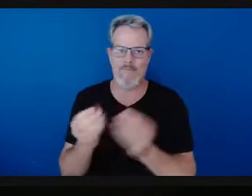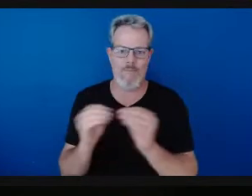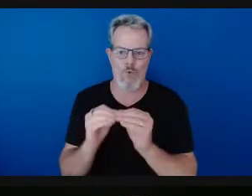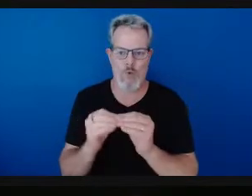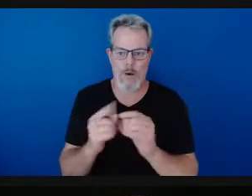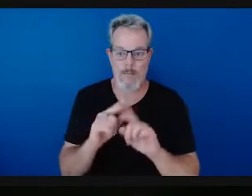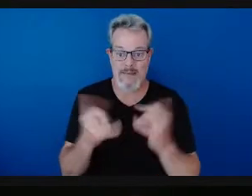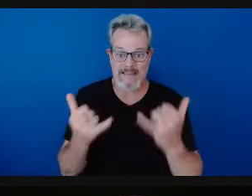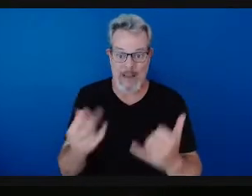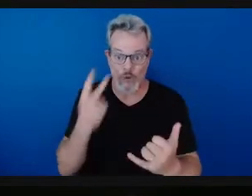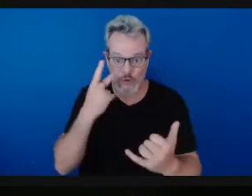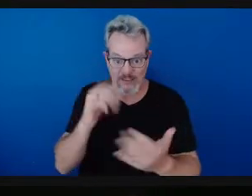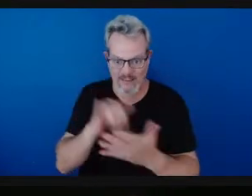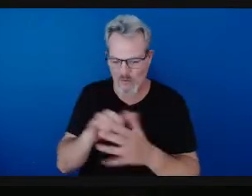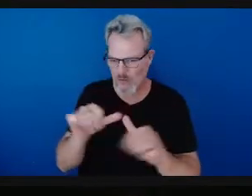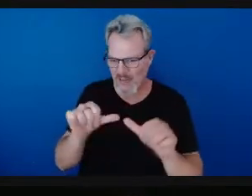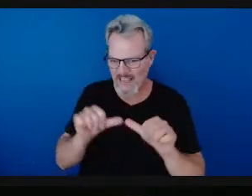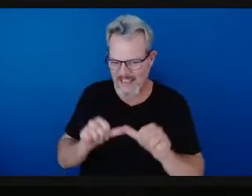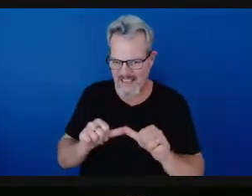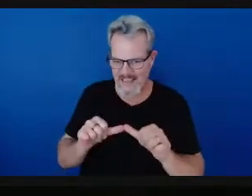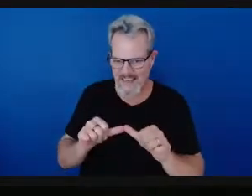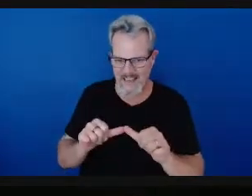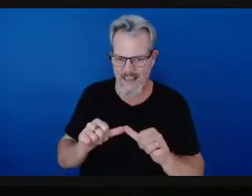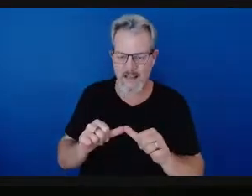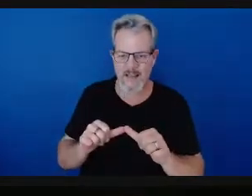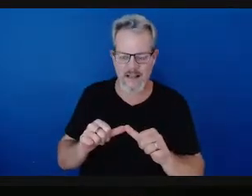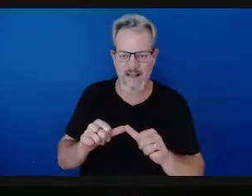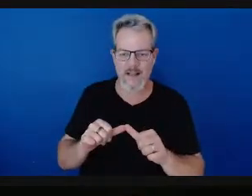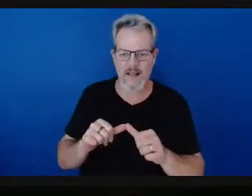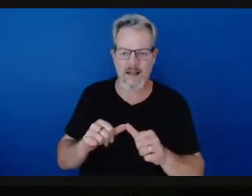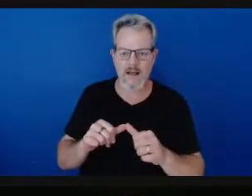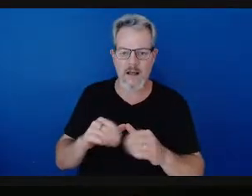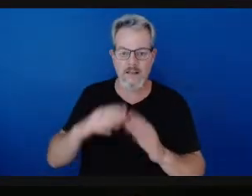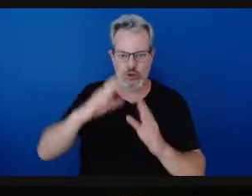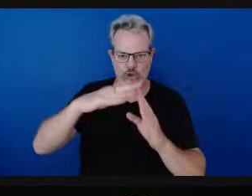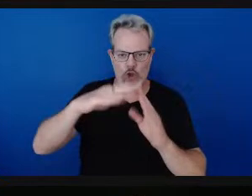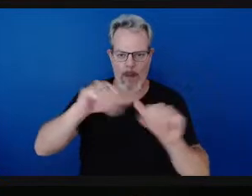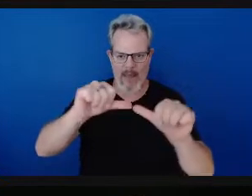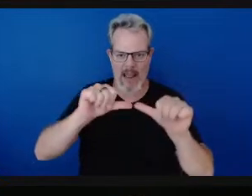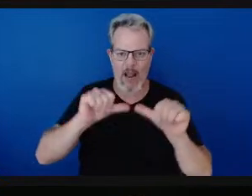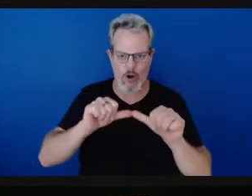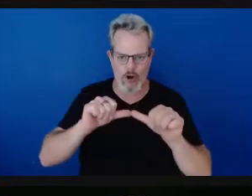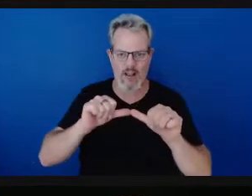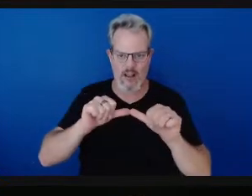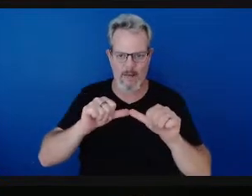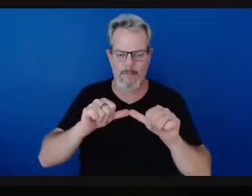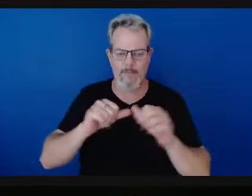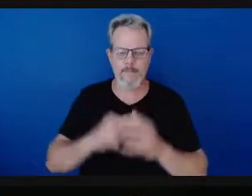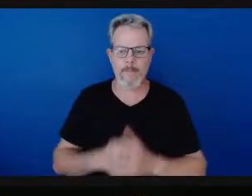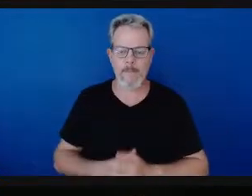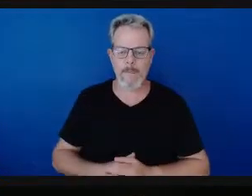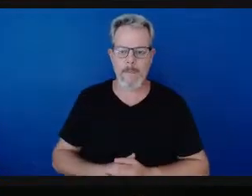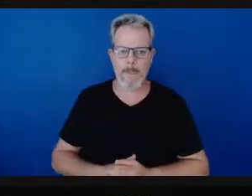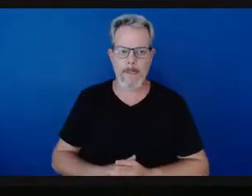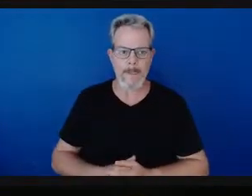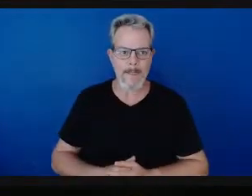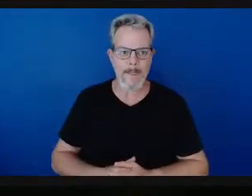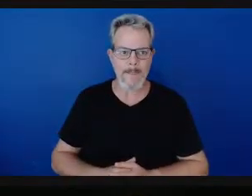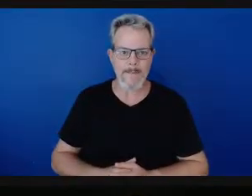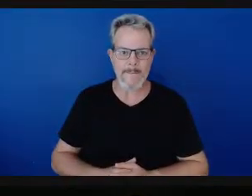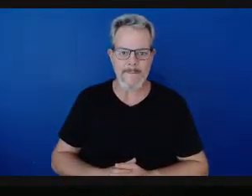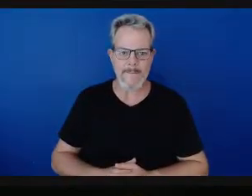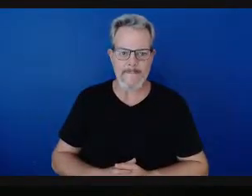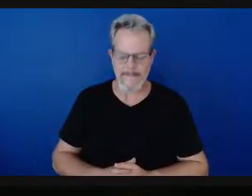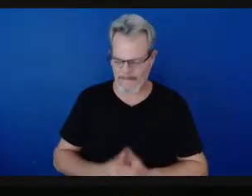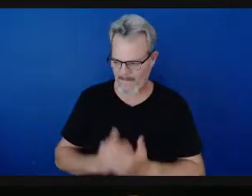block, and thus it's unclear whether lava is still coming into the lava lake from below or not. All